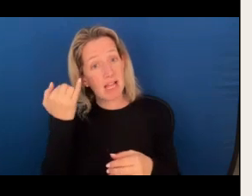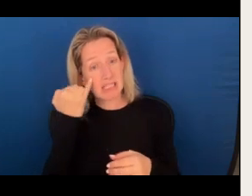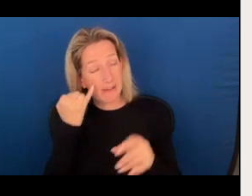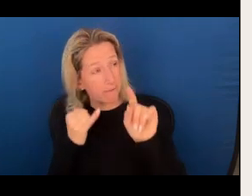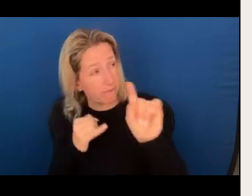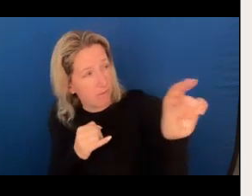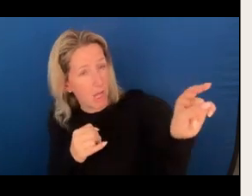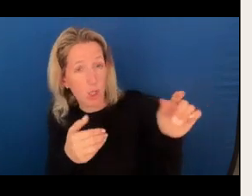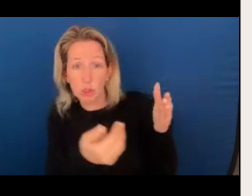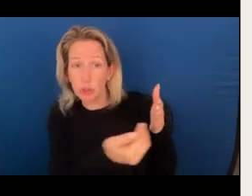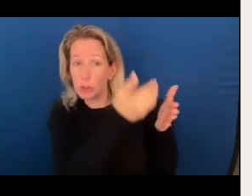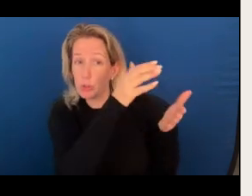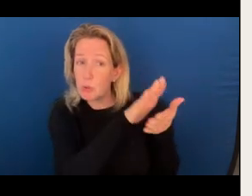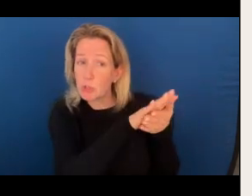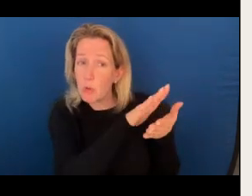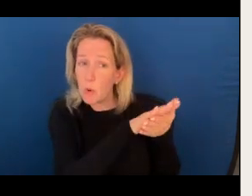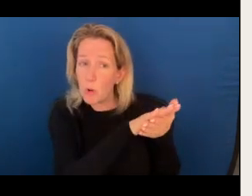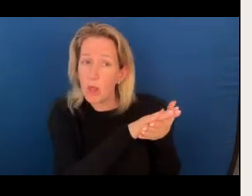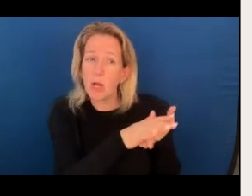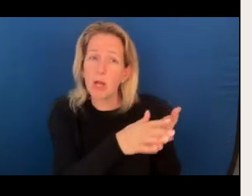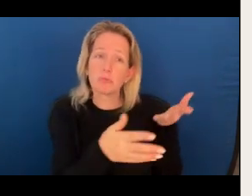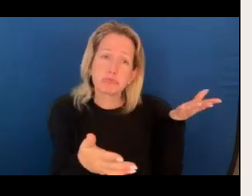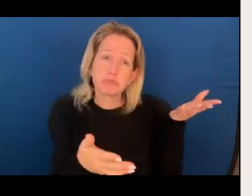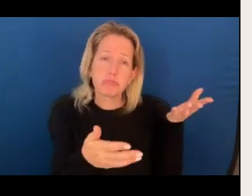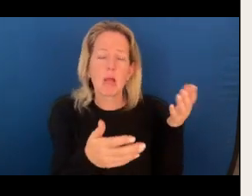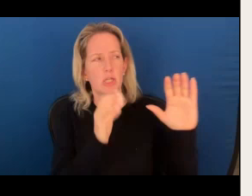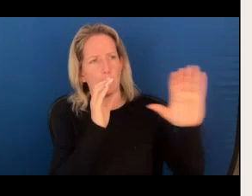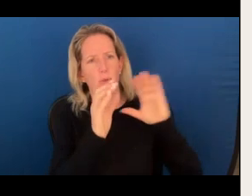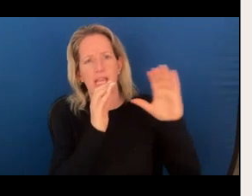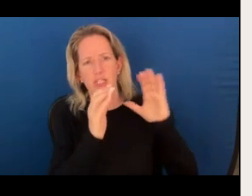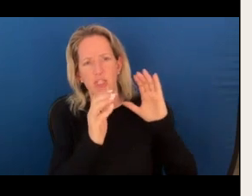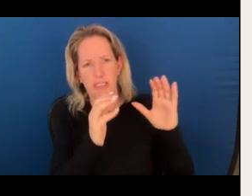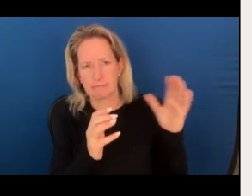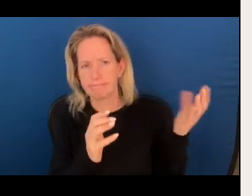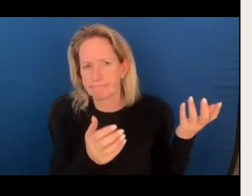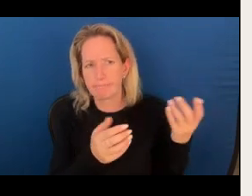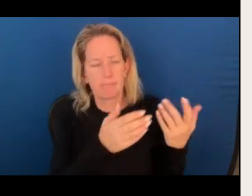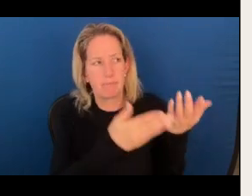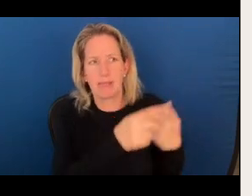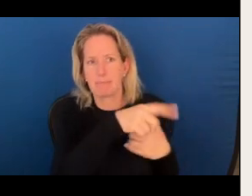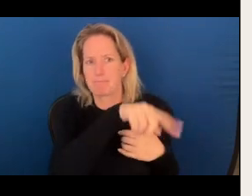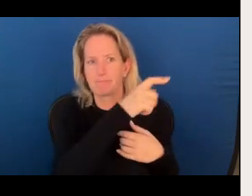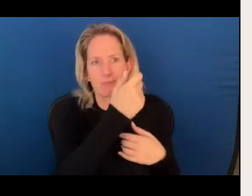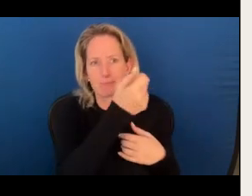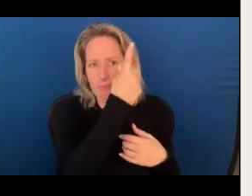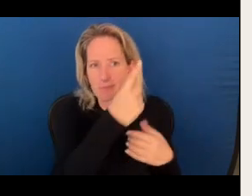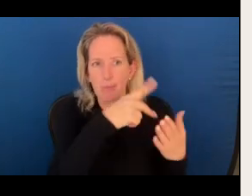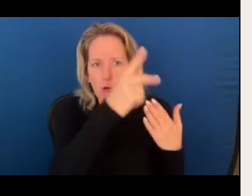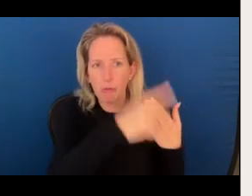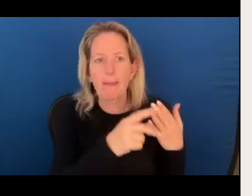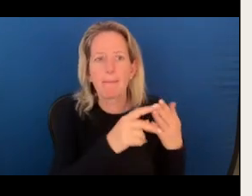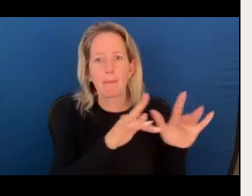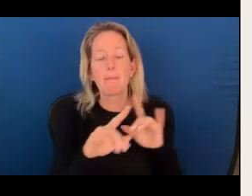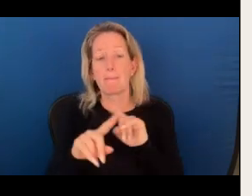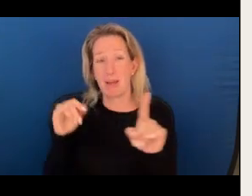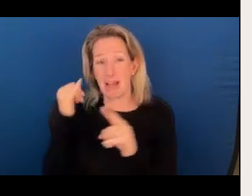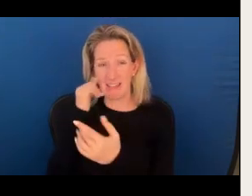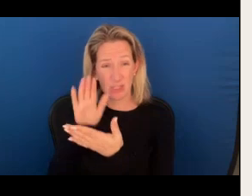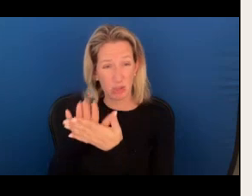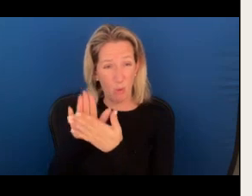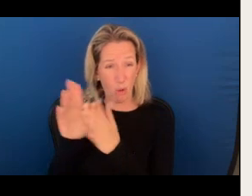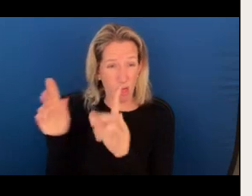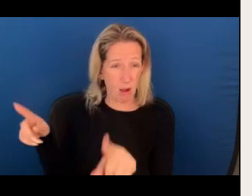know, mostly communications, because they don't understand our program, we maybe don't understand them. But the ones that we've had relationships with